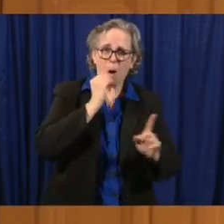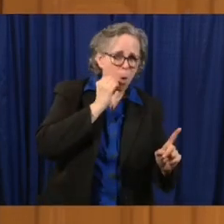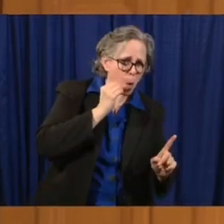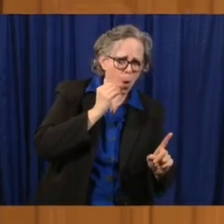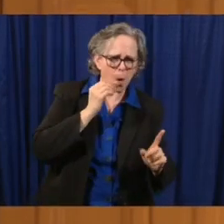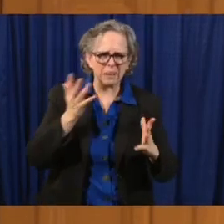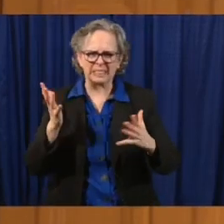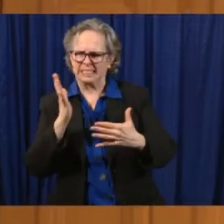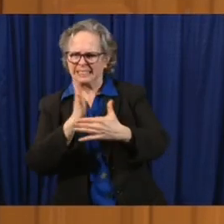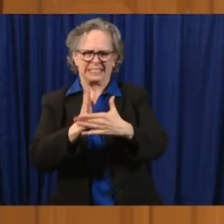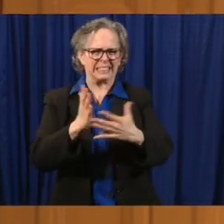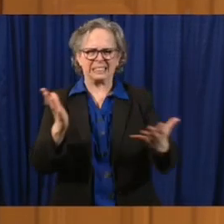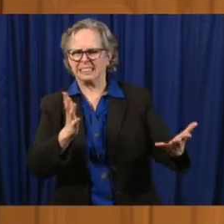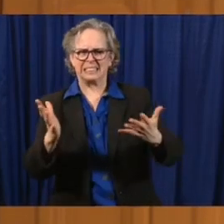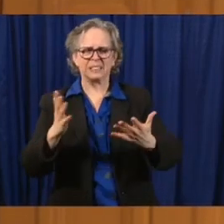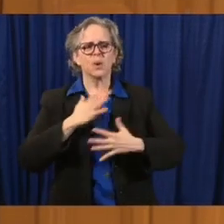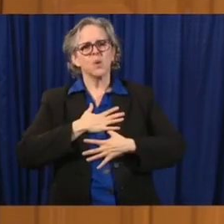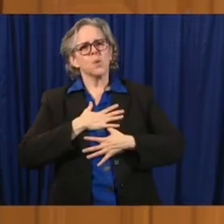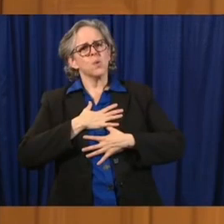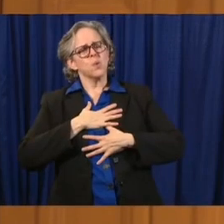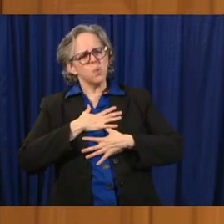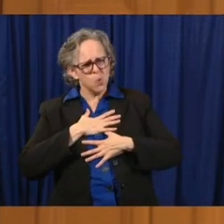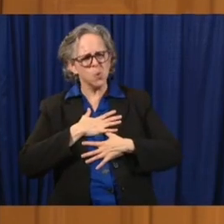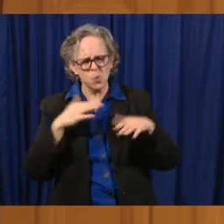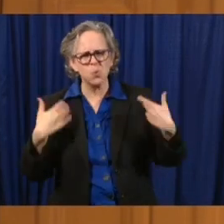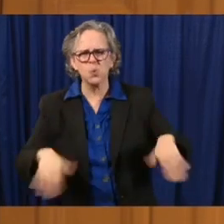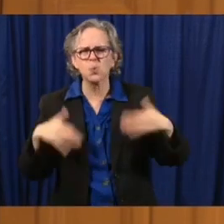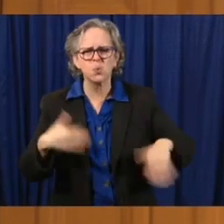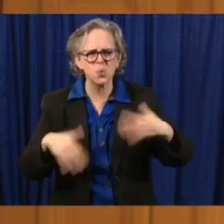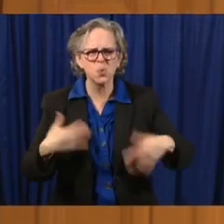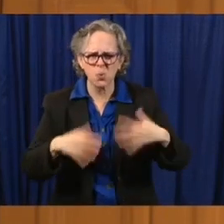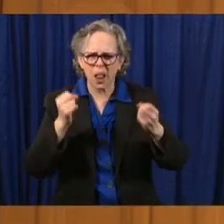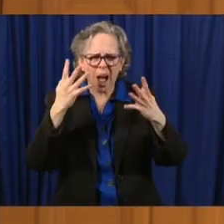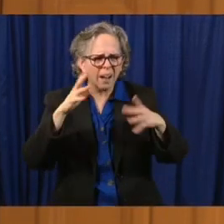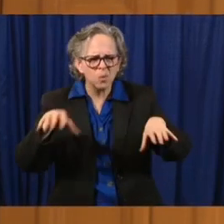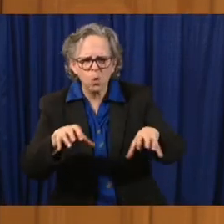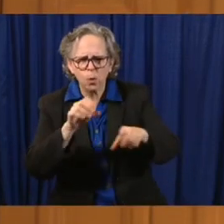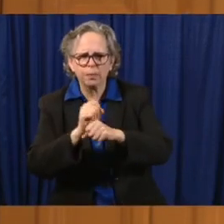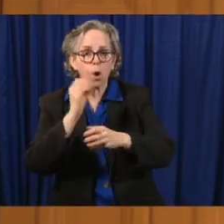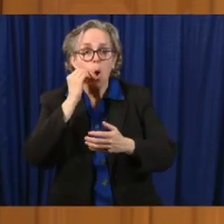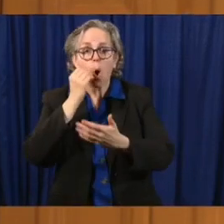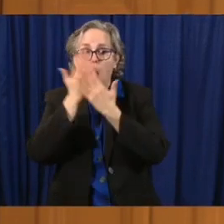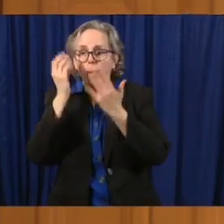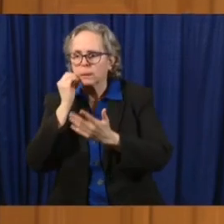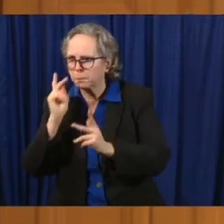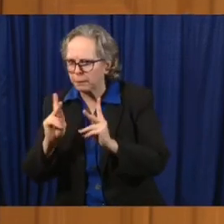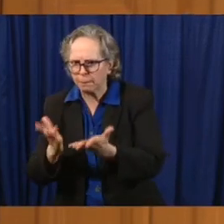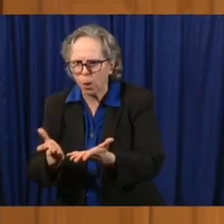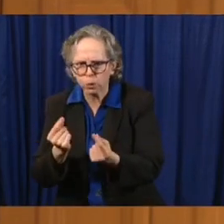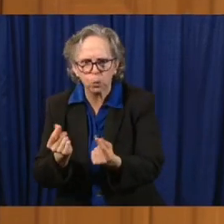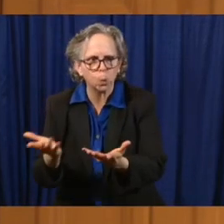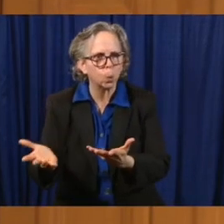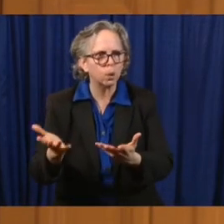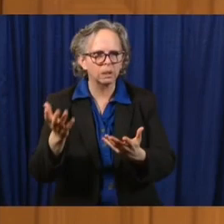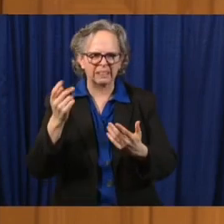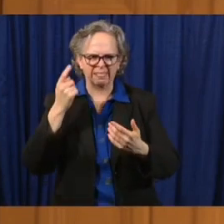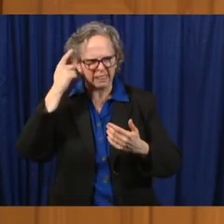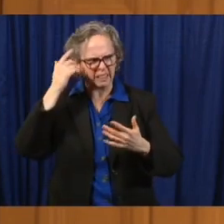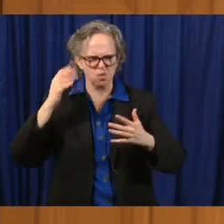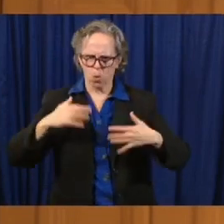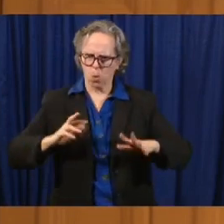Also, New York has a contract with Airbnb and some businesses. So we're really looking at spaces where people can